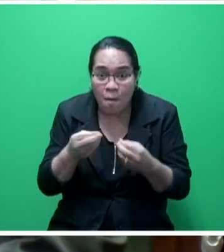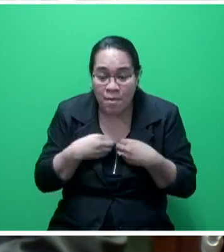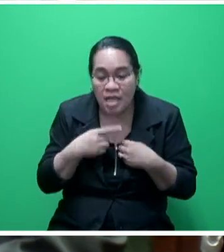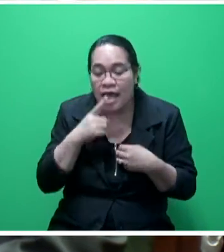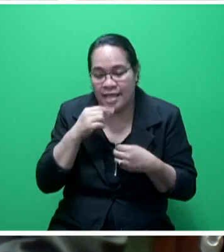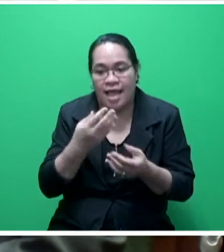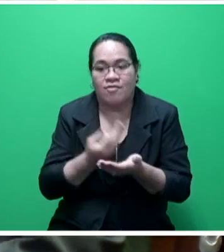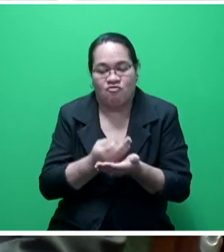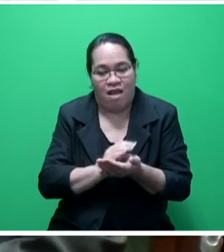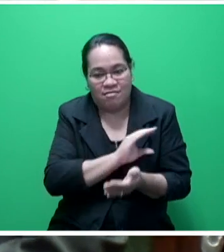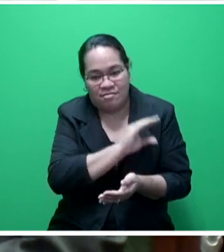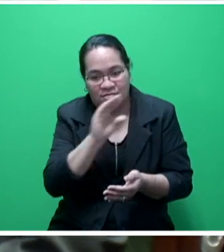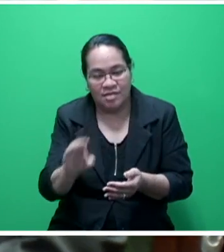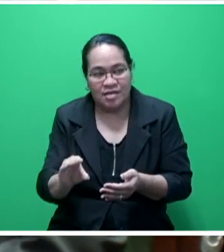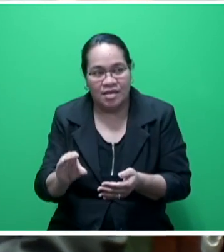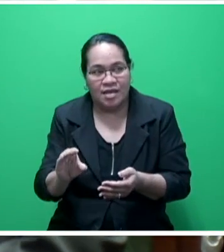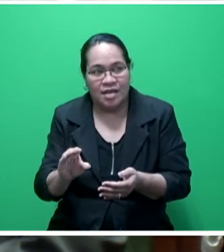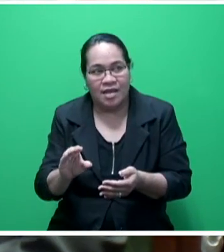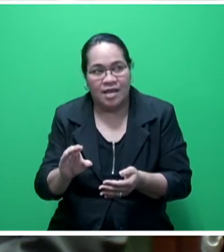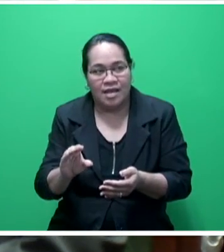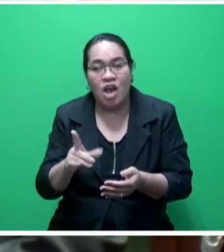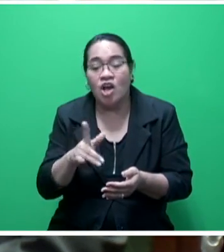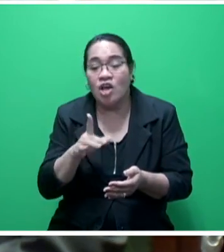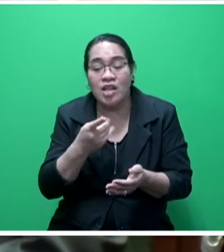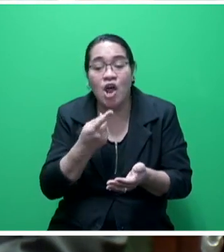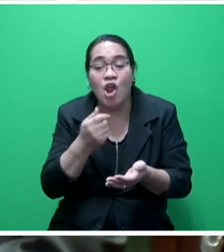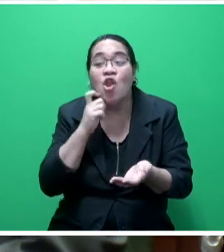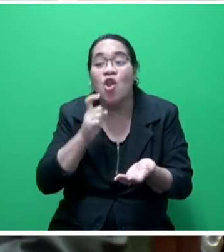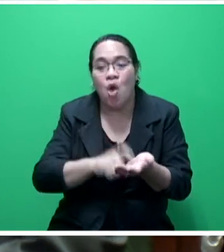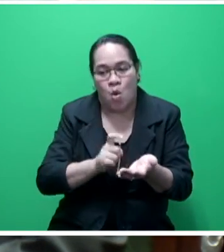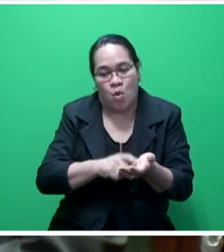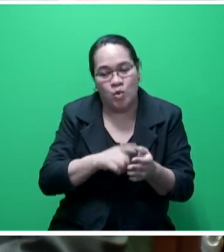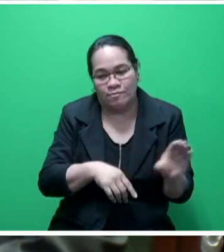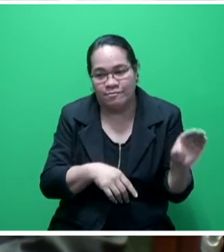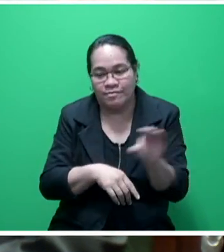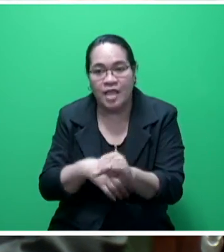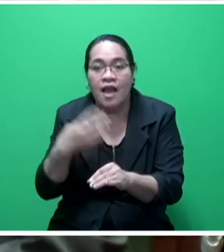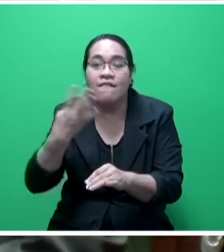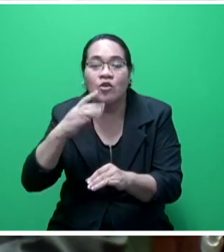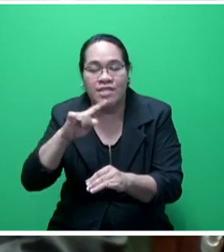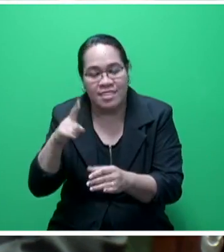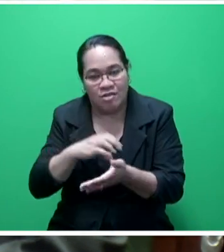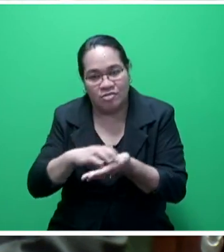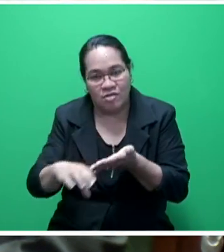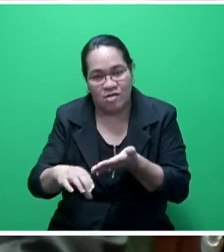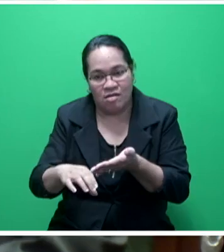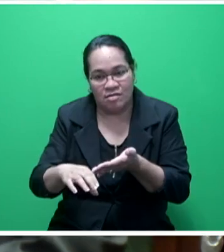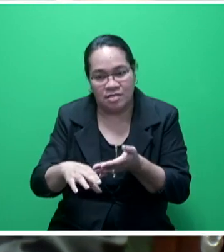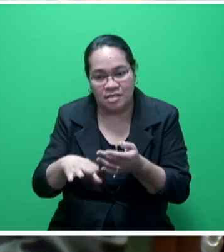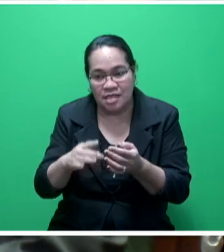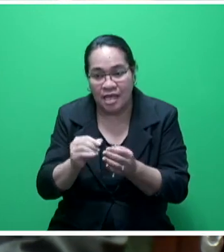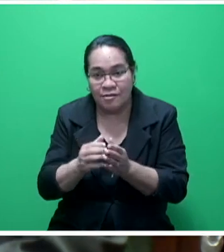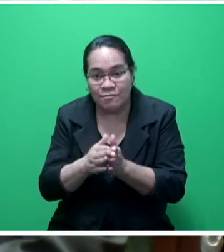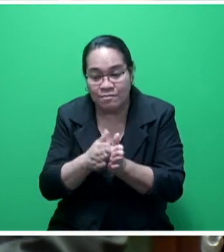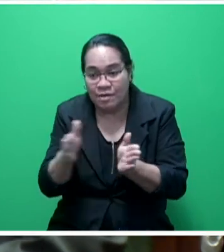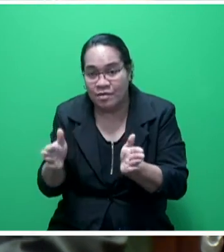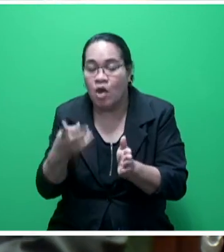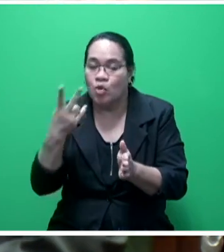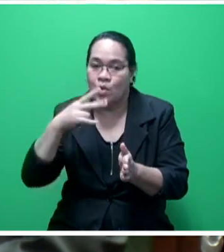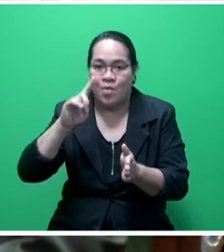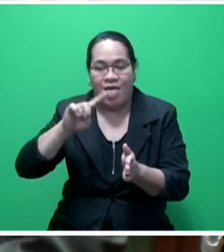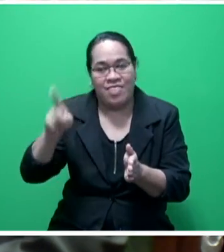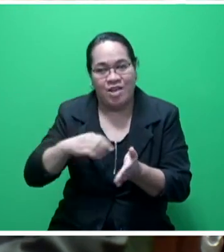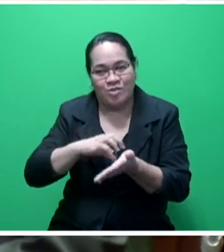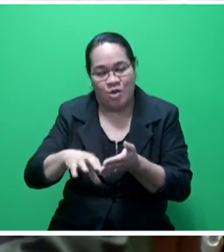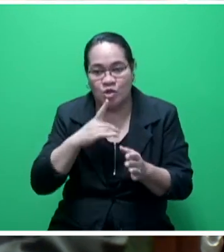get grants up to can get concessional loan up to $14,000, and medium businesses up to $21,000.